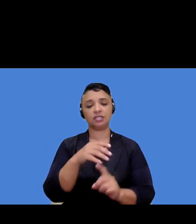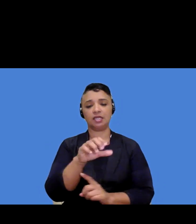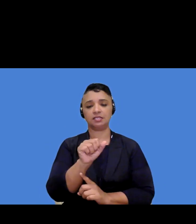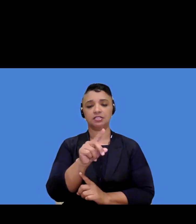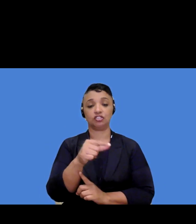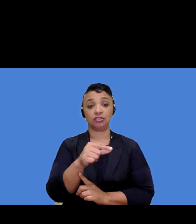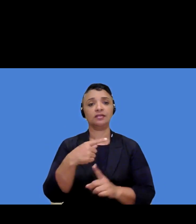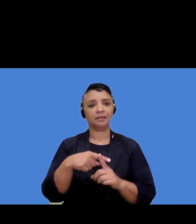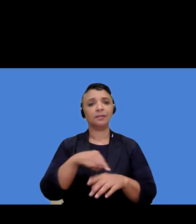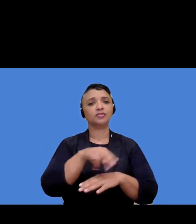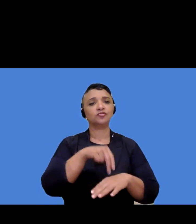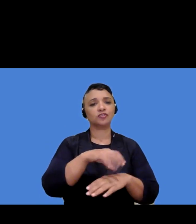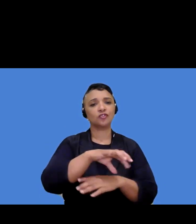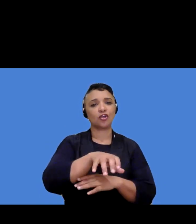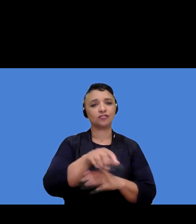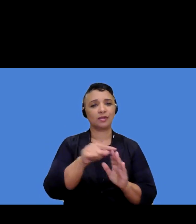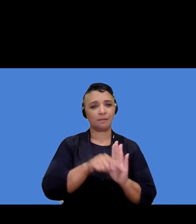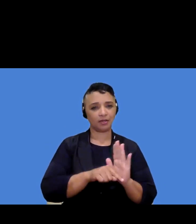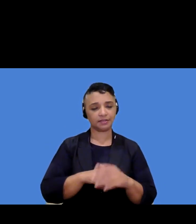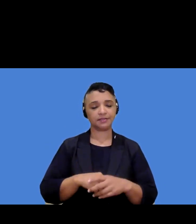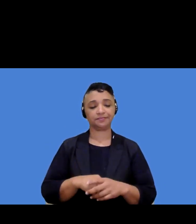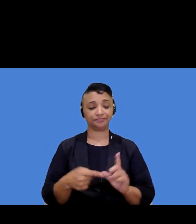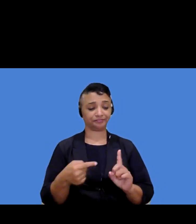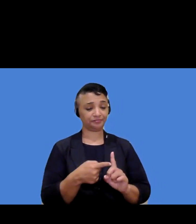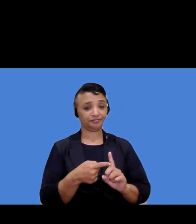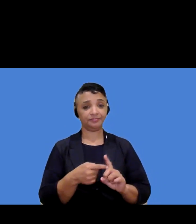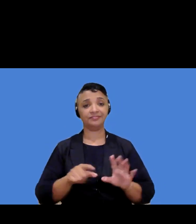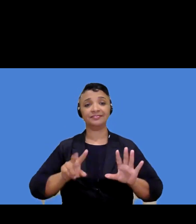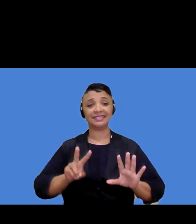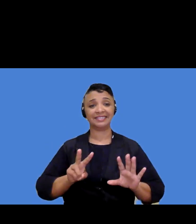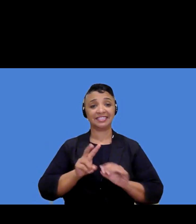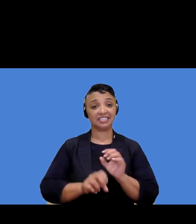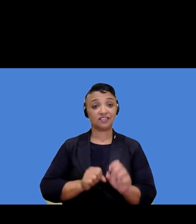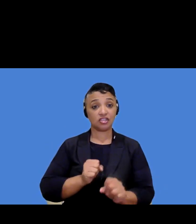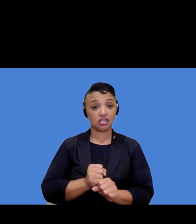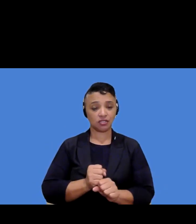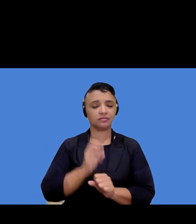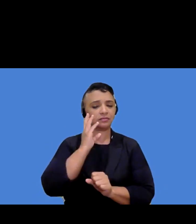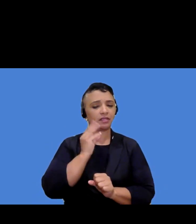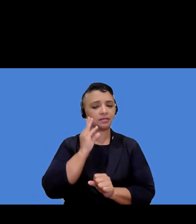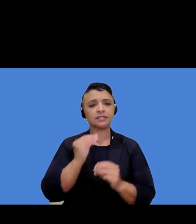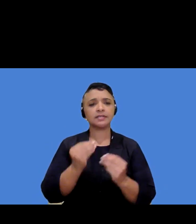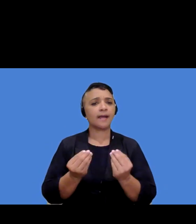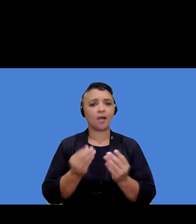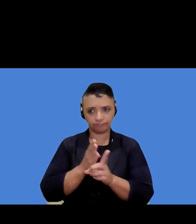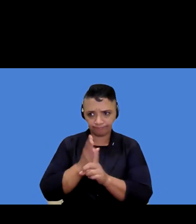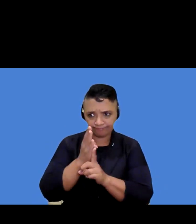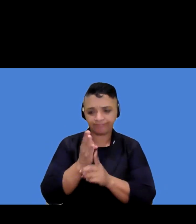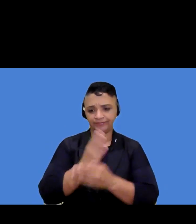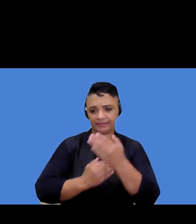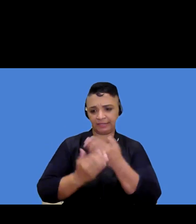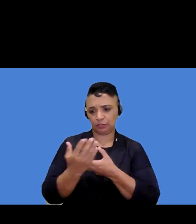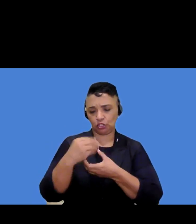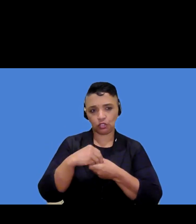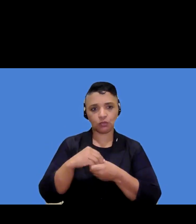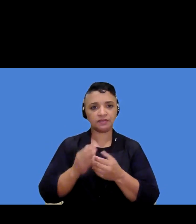policy. He has 7 years of experience in disability inclusive development with CBM